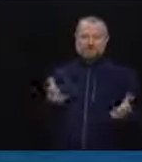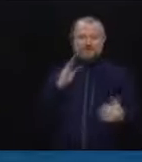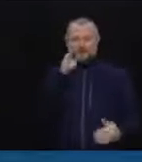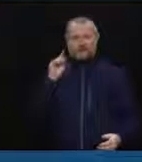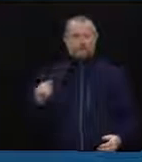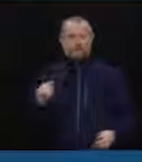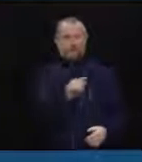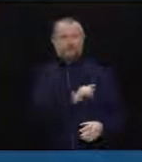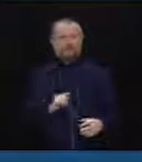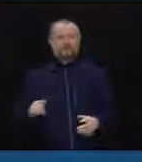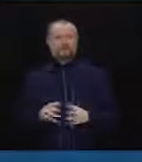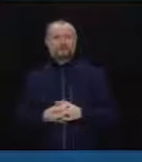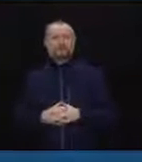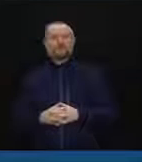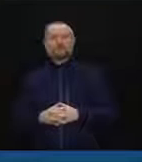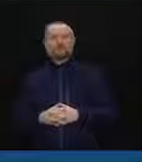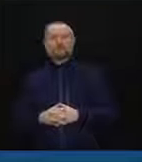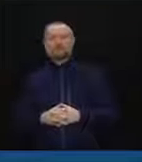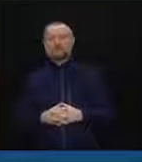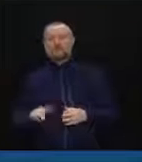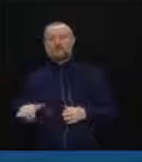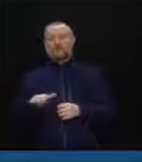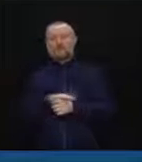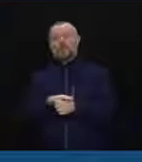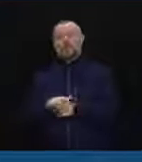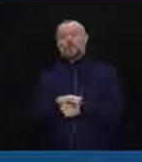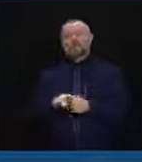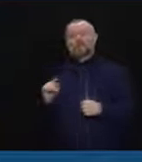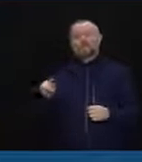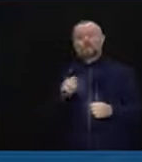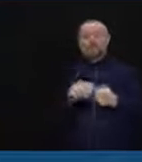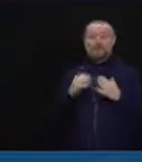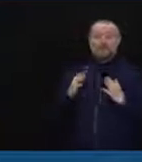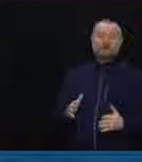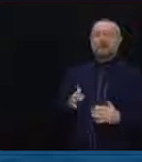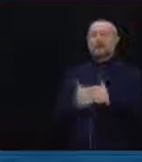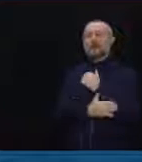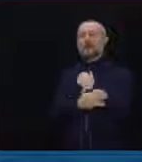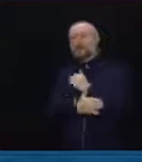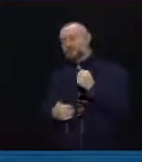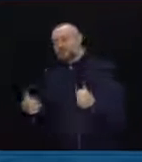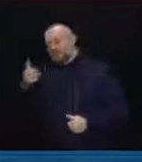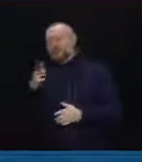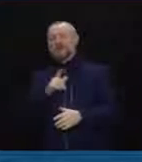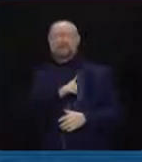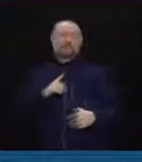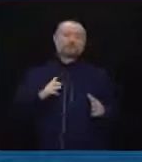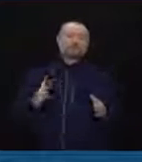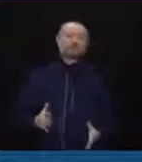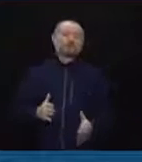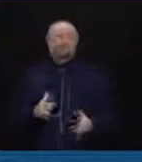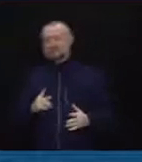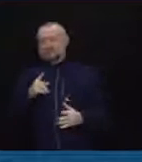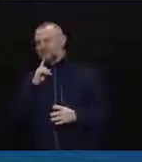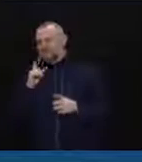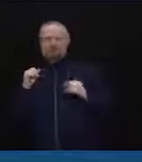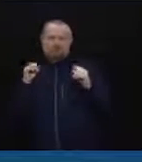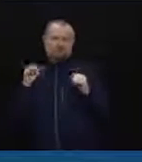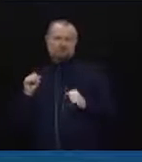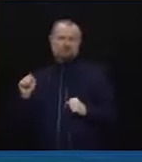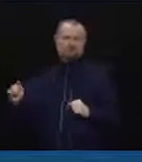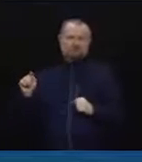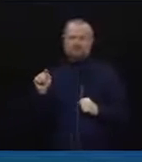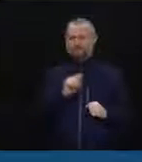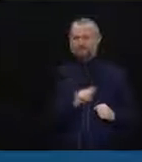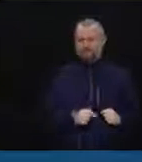few names here, our county executives, our legislators, they've been incredible. When we've asked them to help us set up vac sites or get